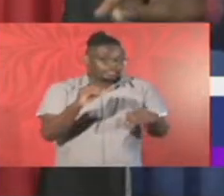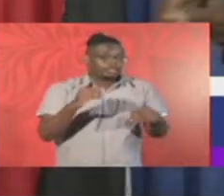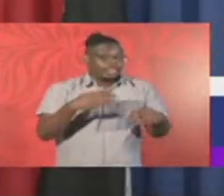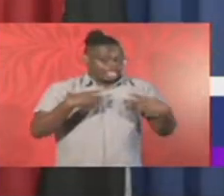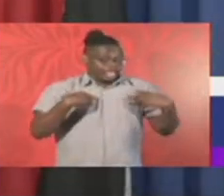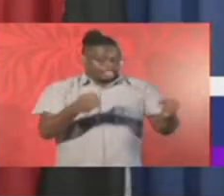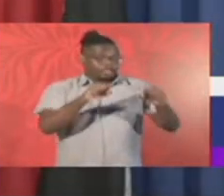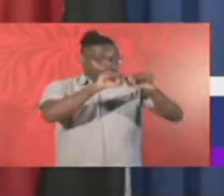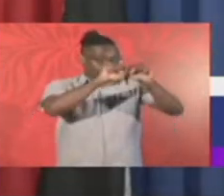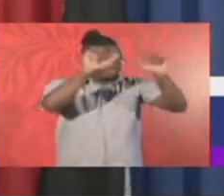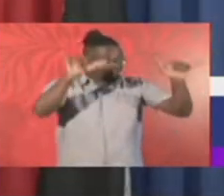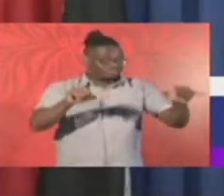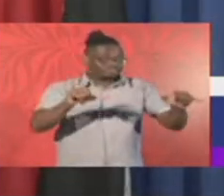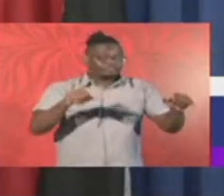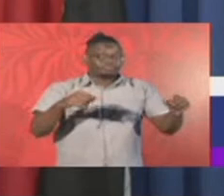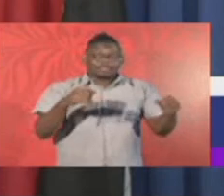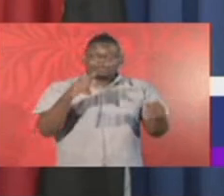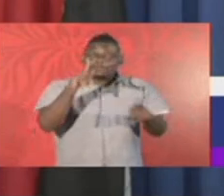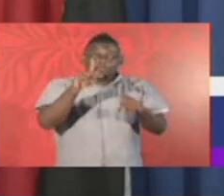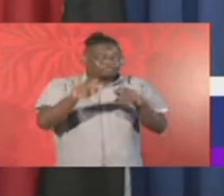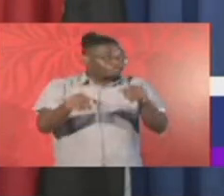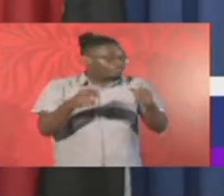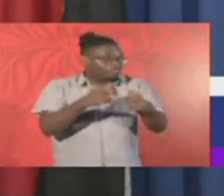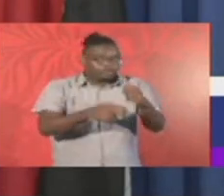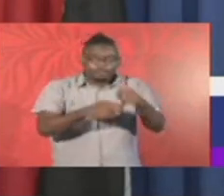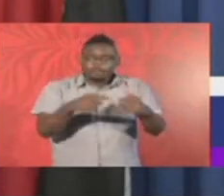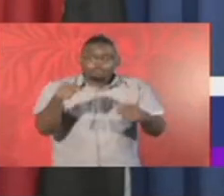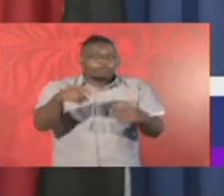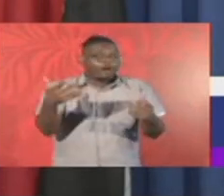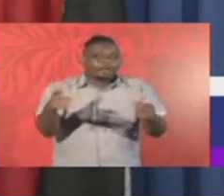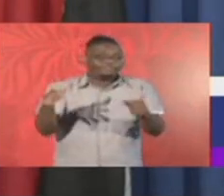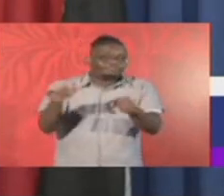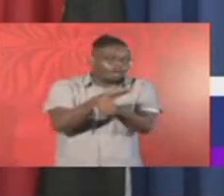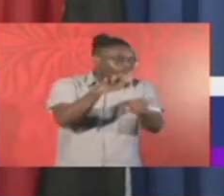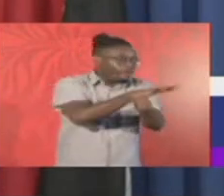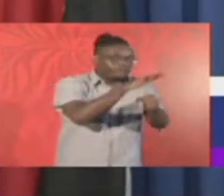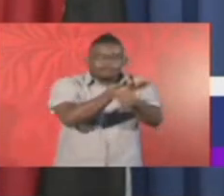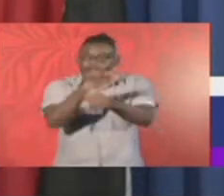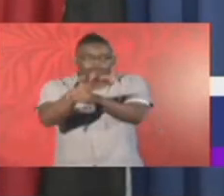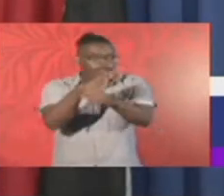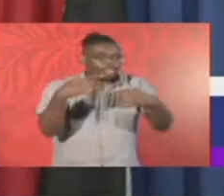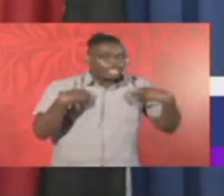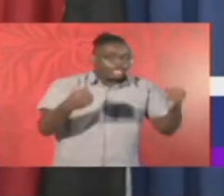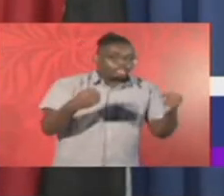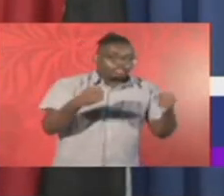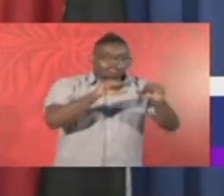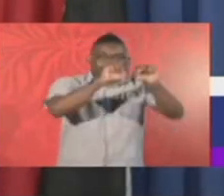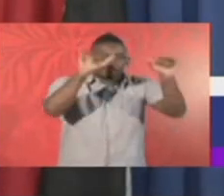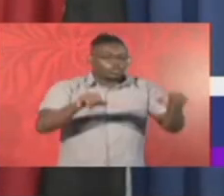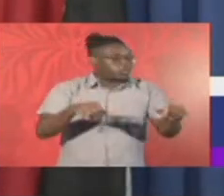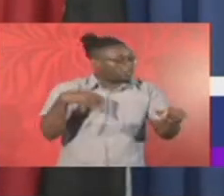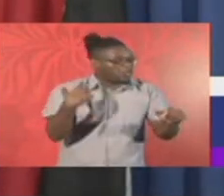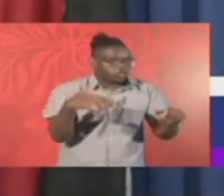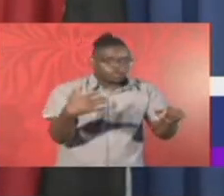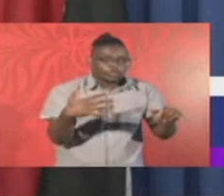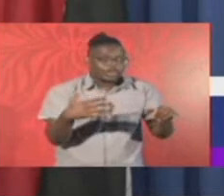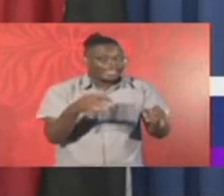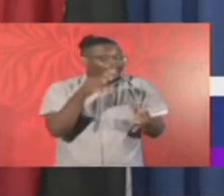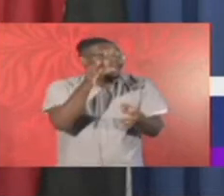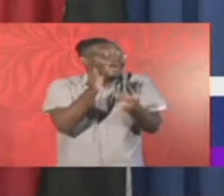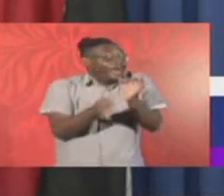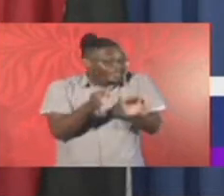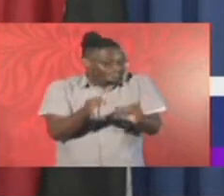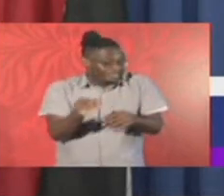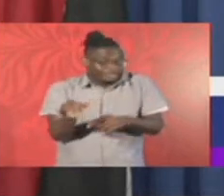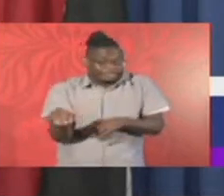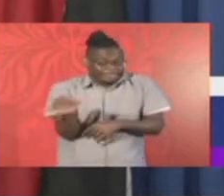among the unvaccinated, what then can we expect in Trinidad and Tobago, where our